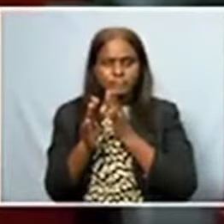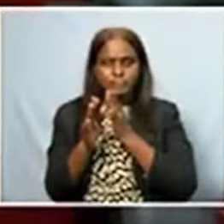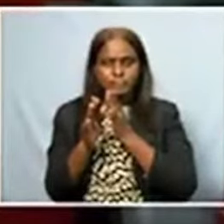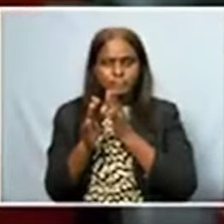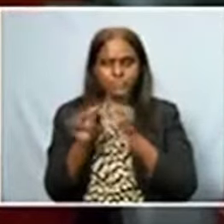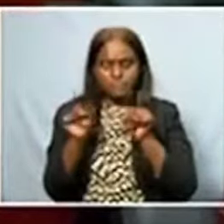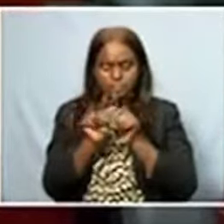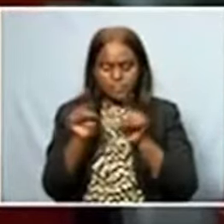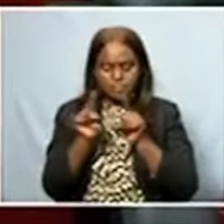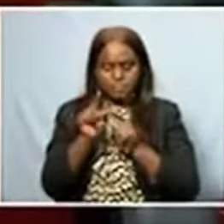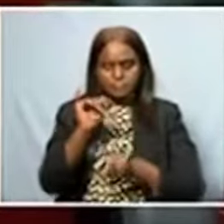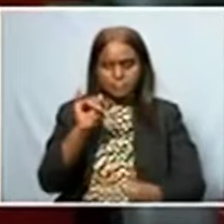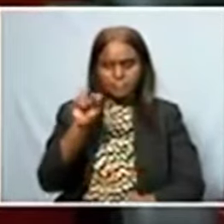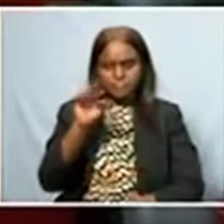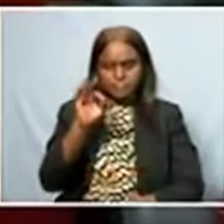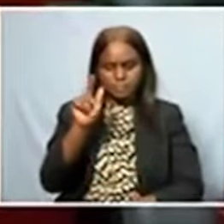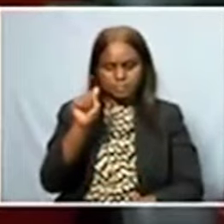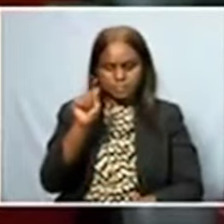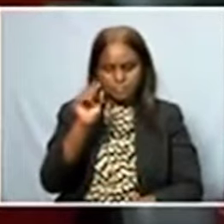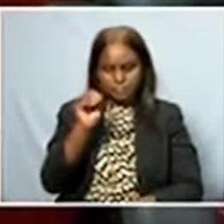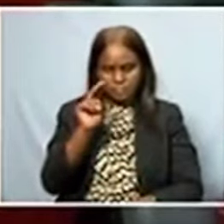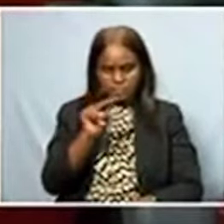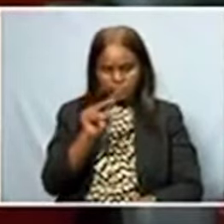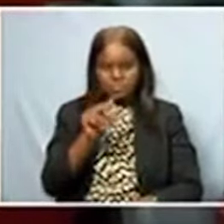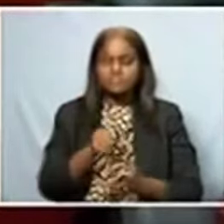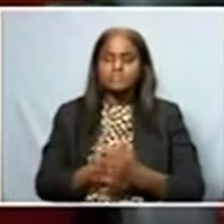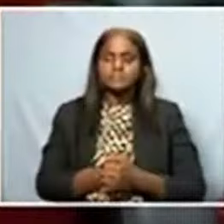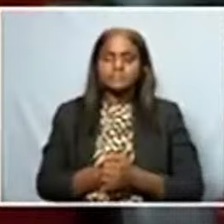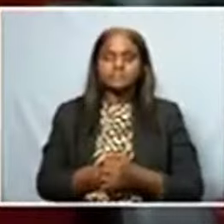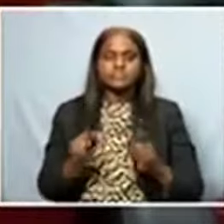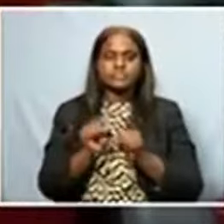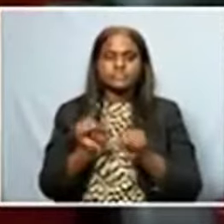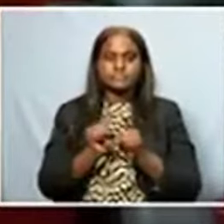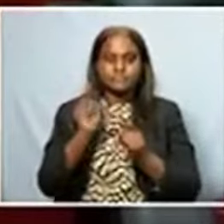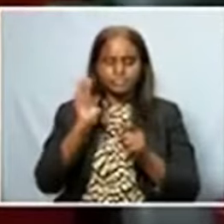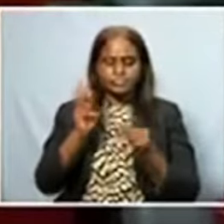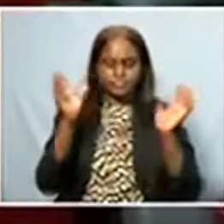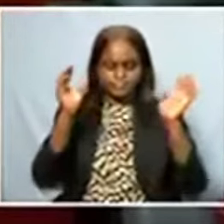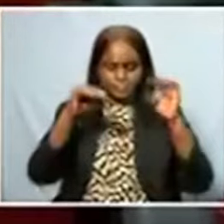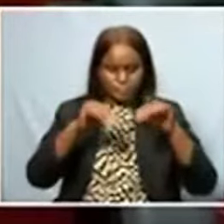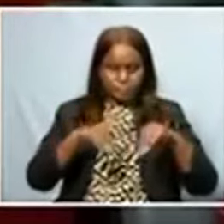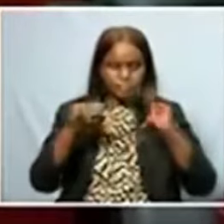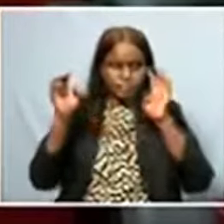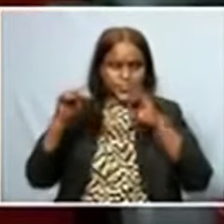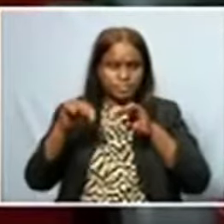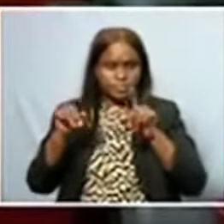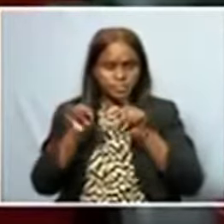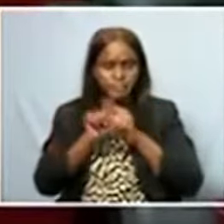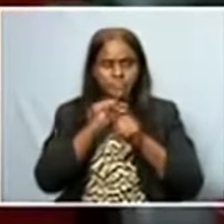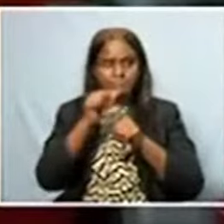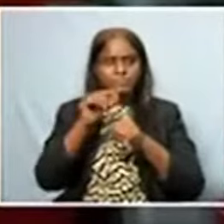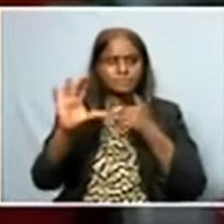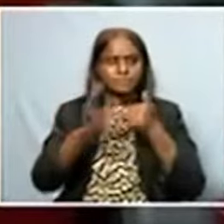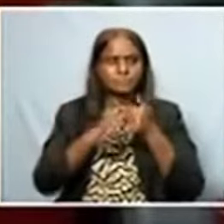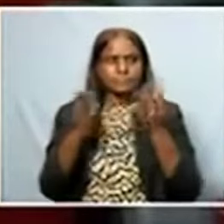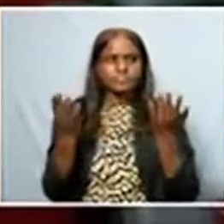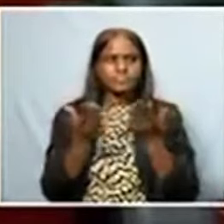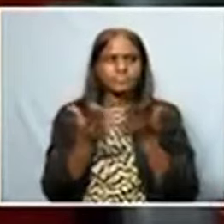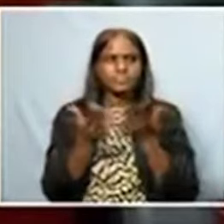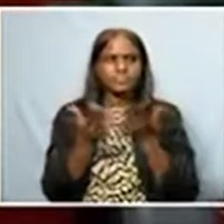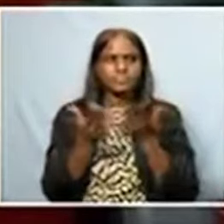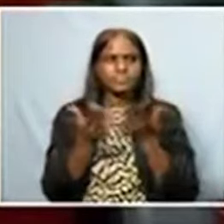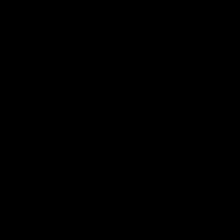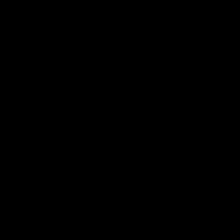the inflationary rate is going down. It's not going up.